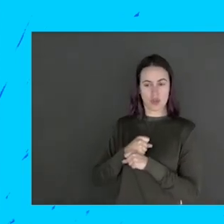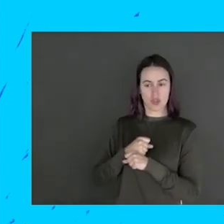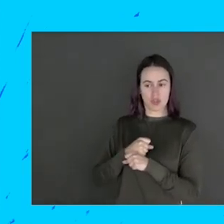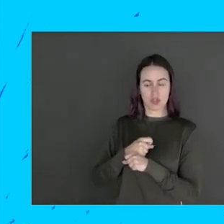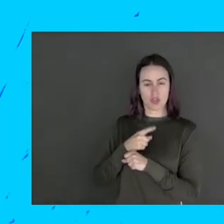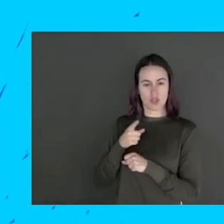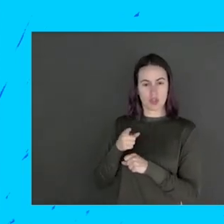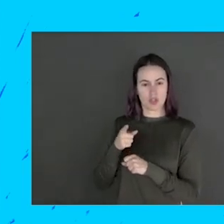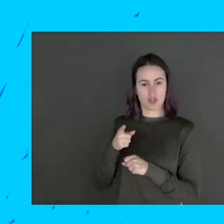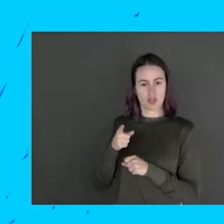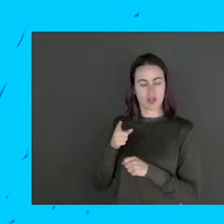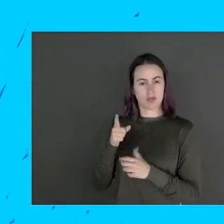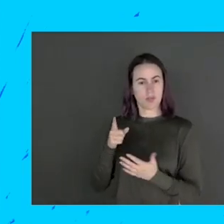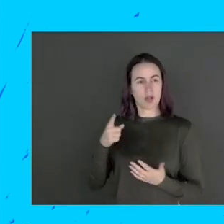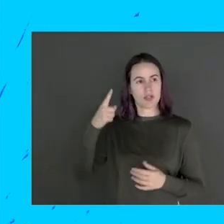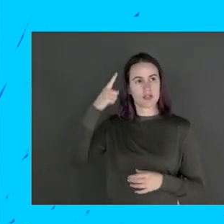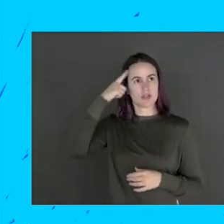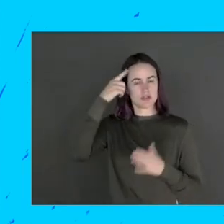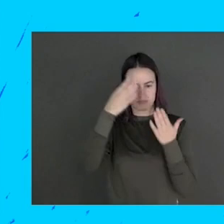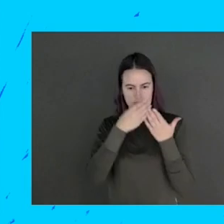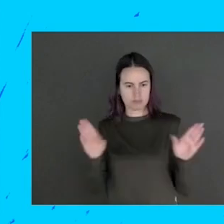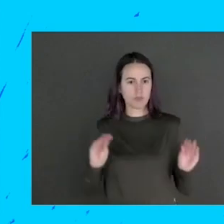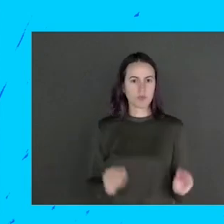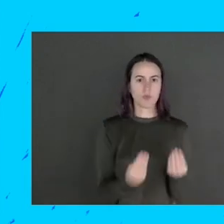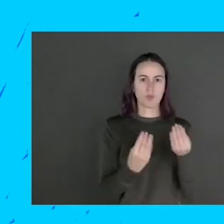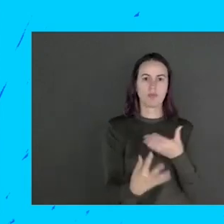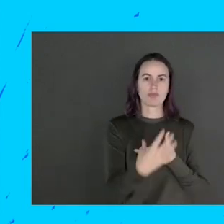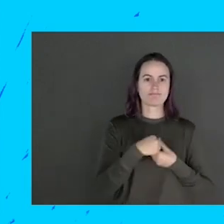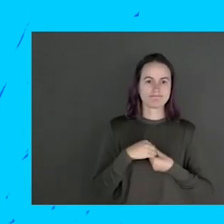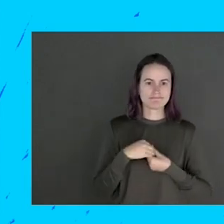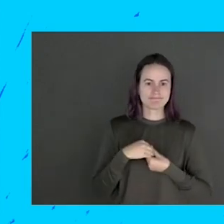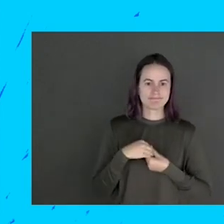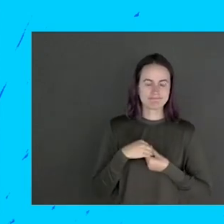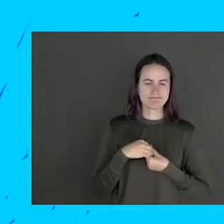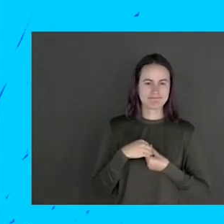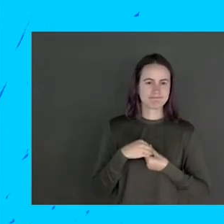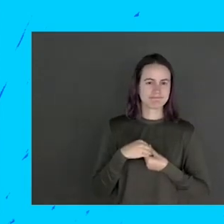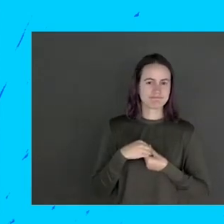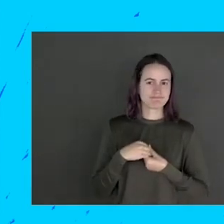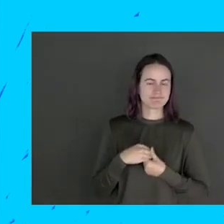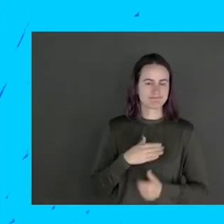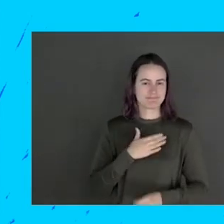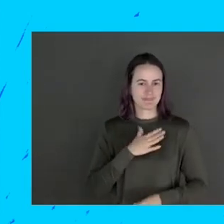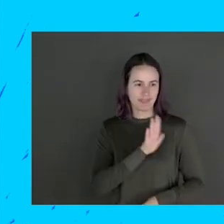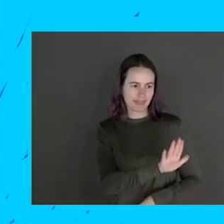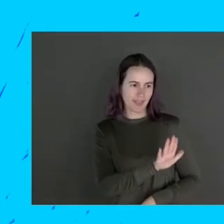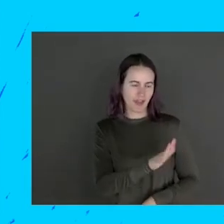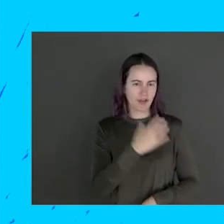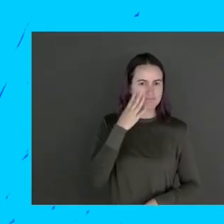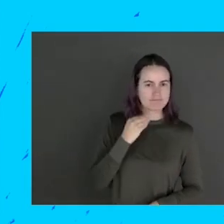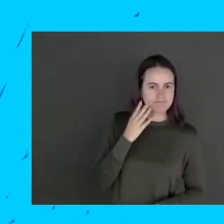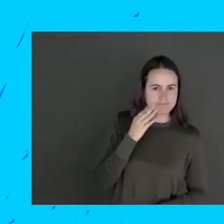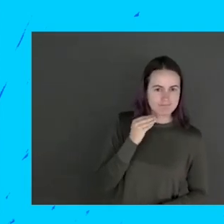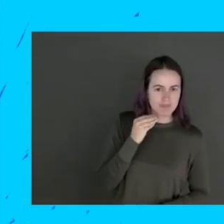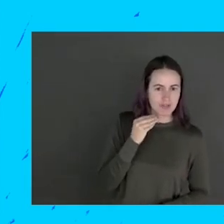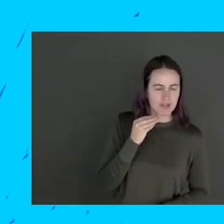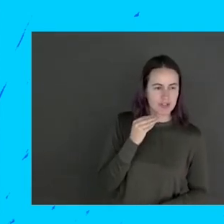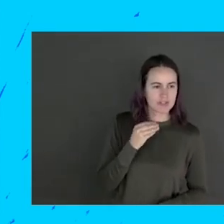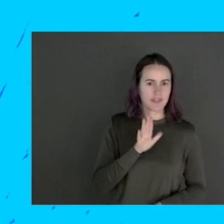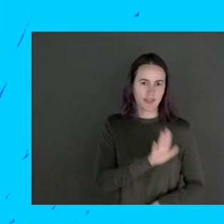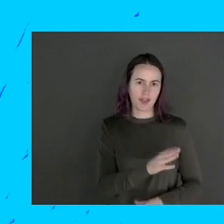take cognizance of the young people. They have the capacity, they have the expertise, and the